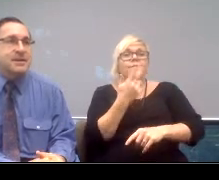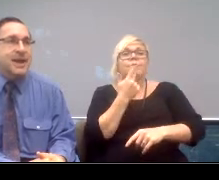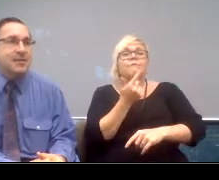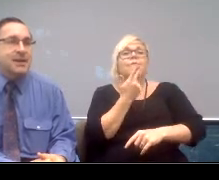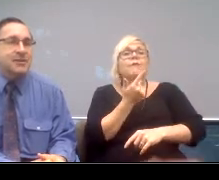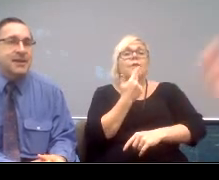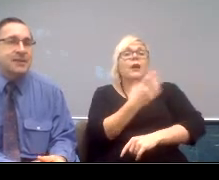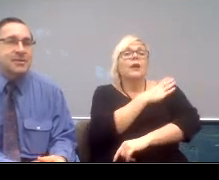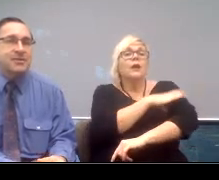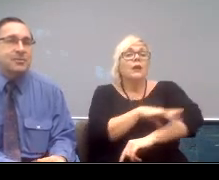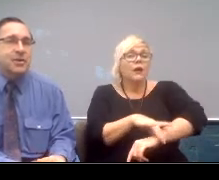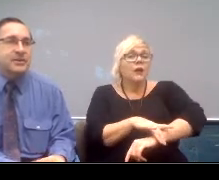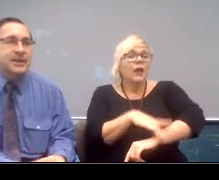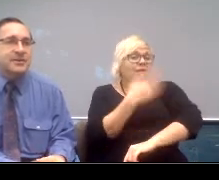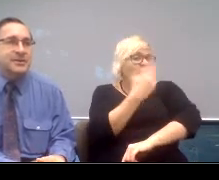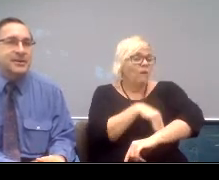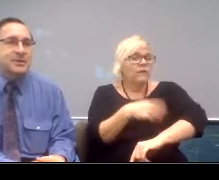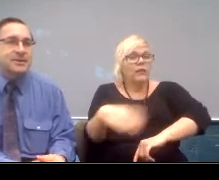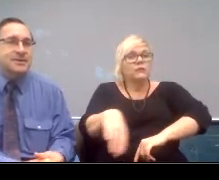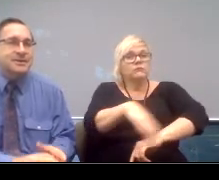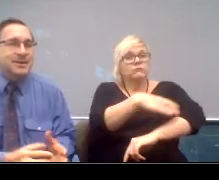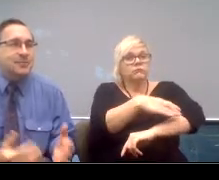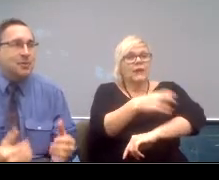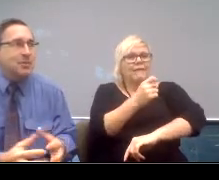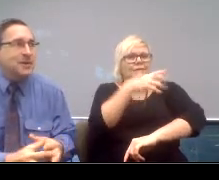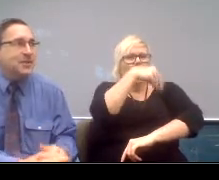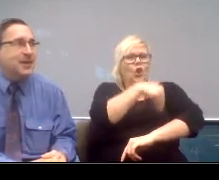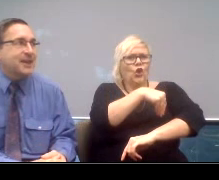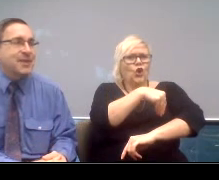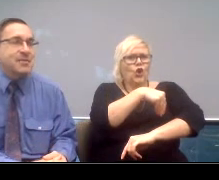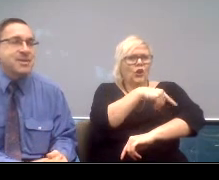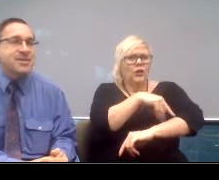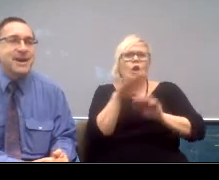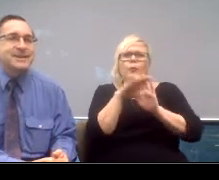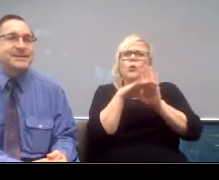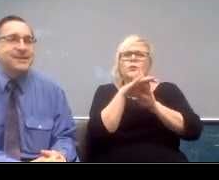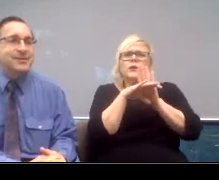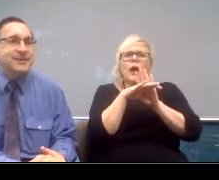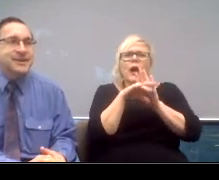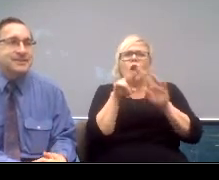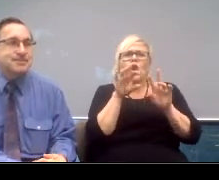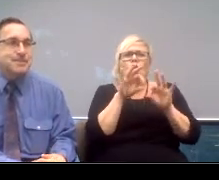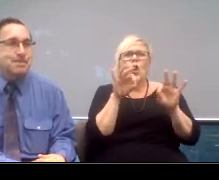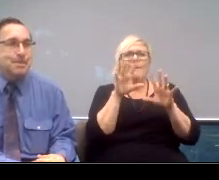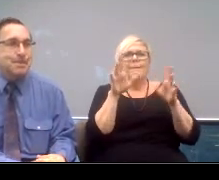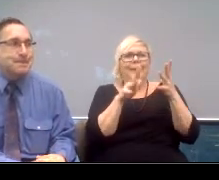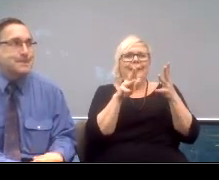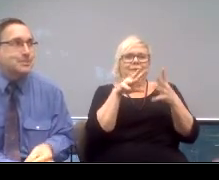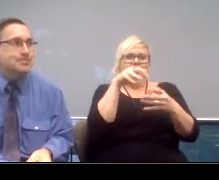limbs, now include elements of computer technology, but I'm probably not thinking of them as smart OT for today.